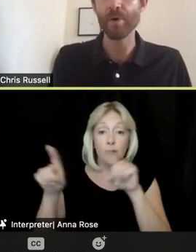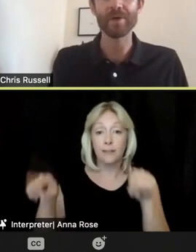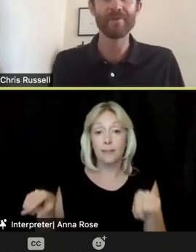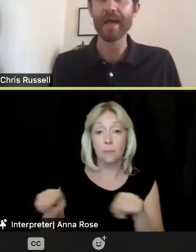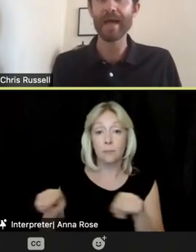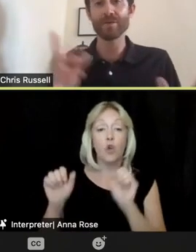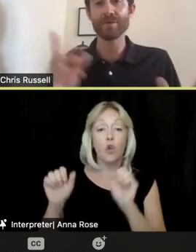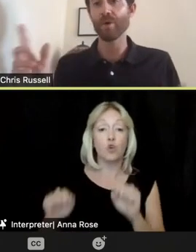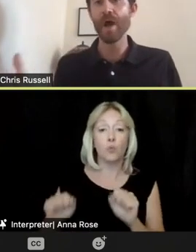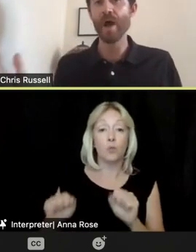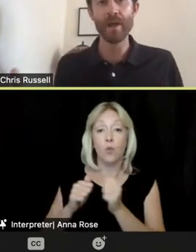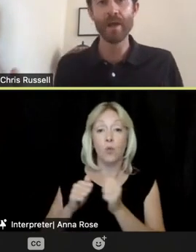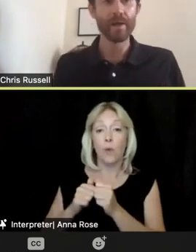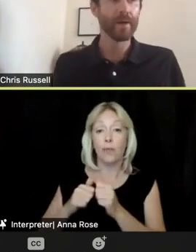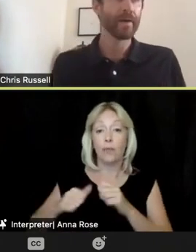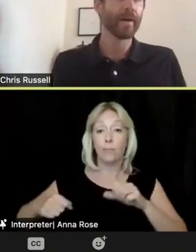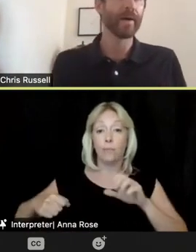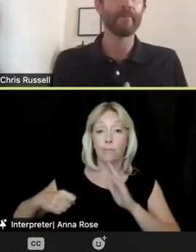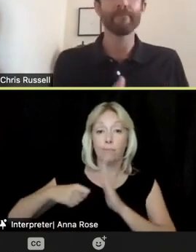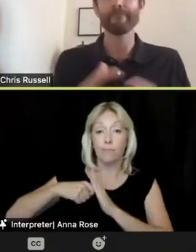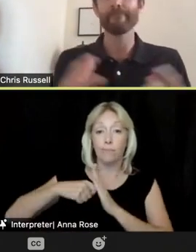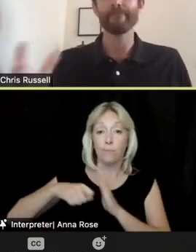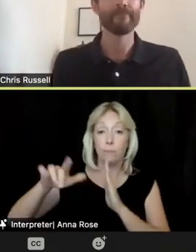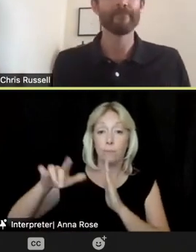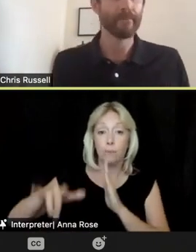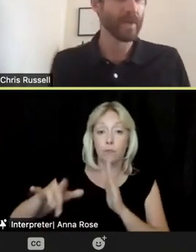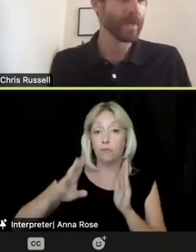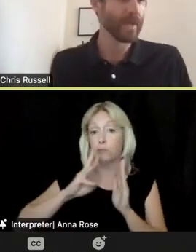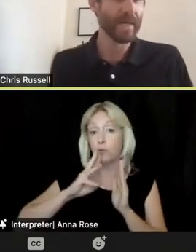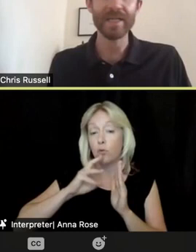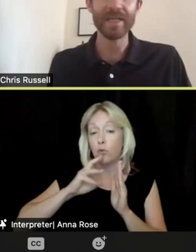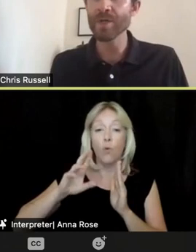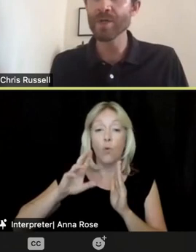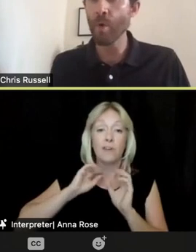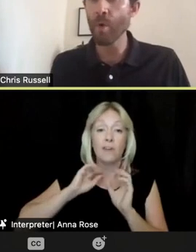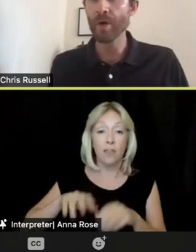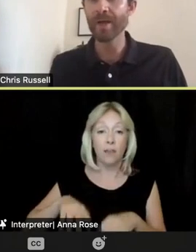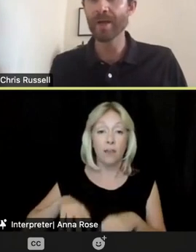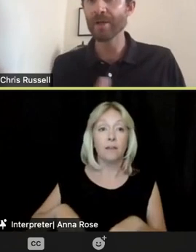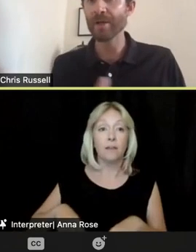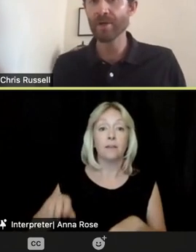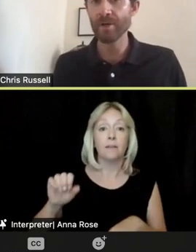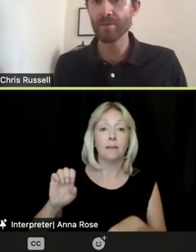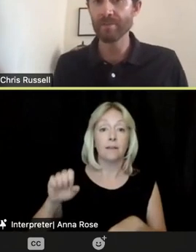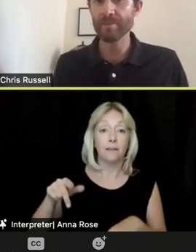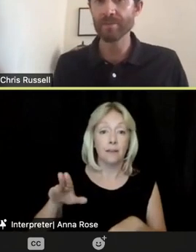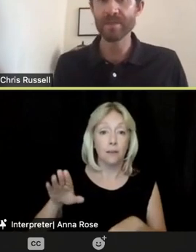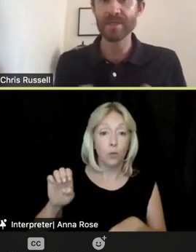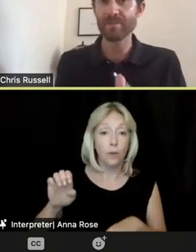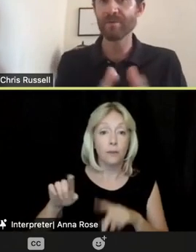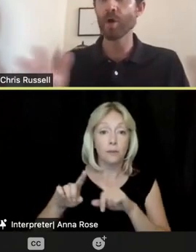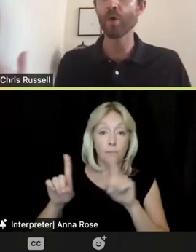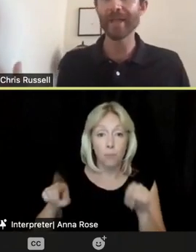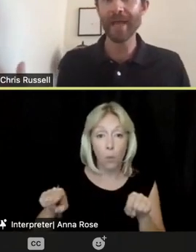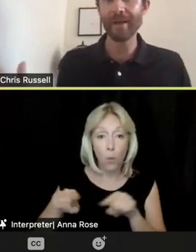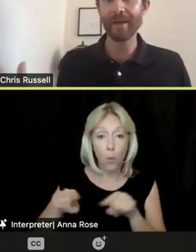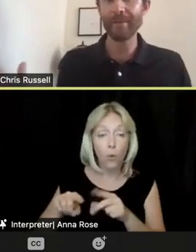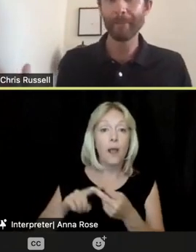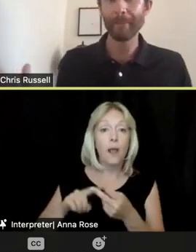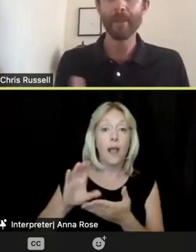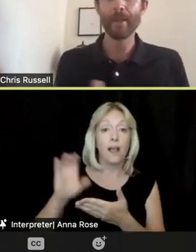voice output device or not. A sequence board, a calendar system of the